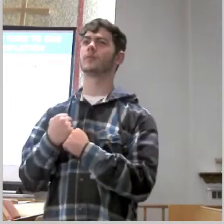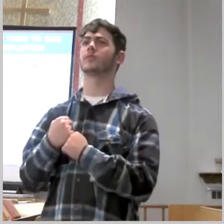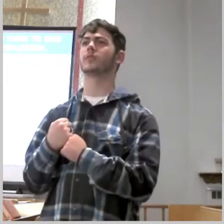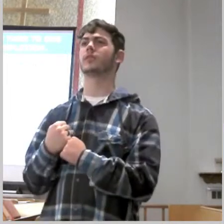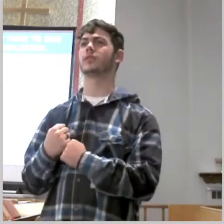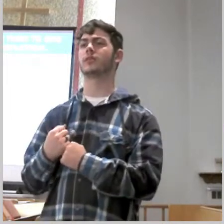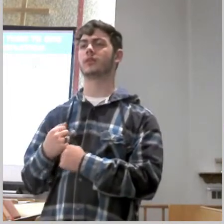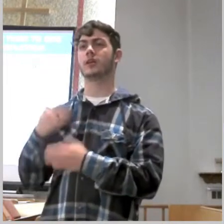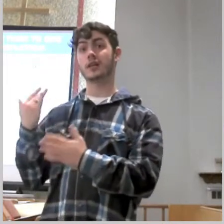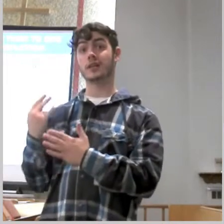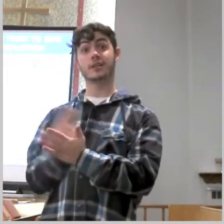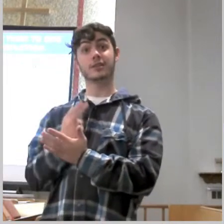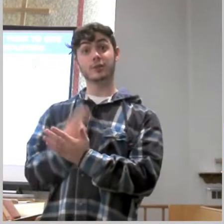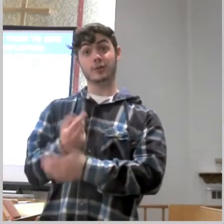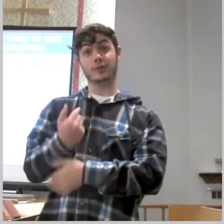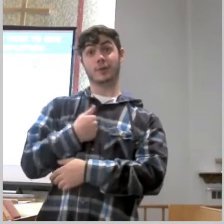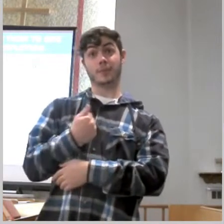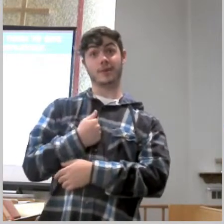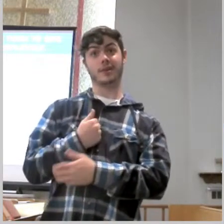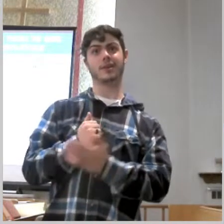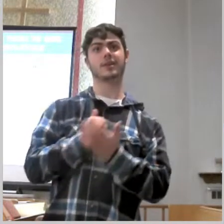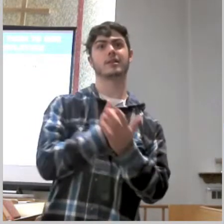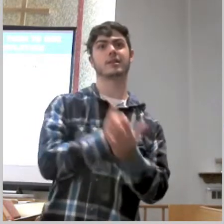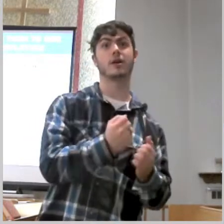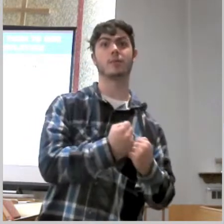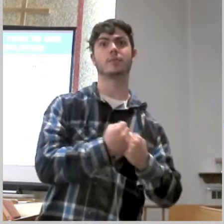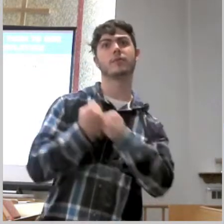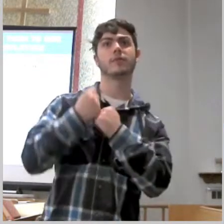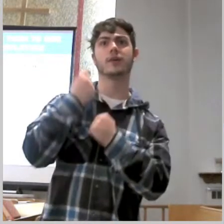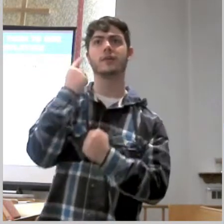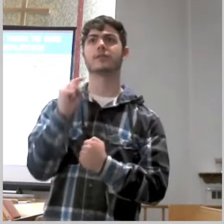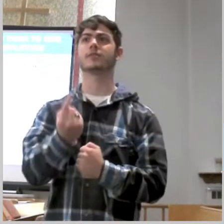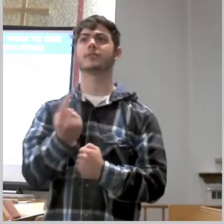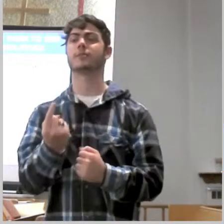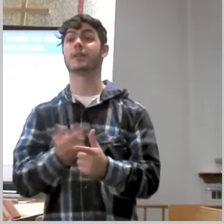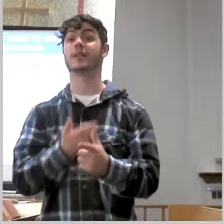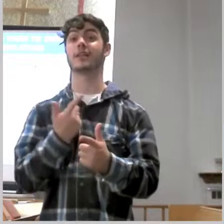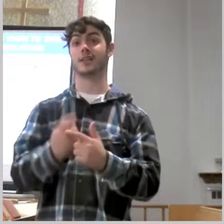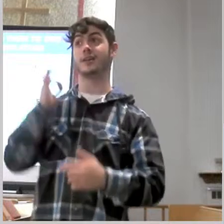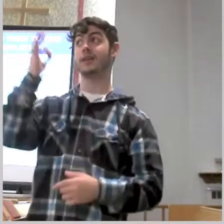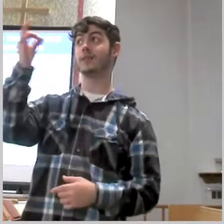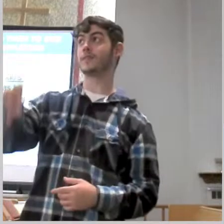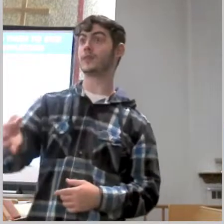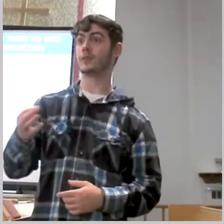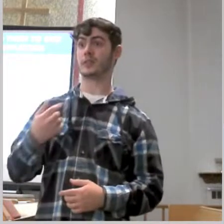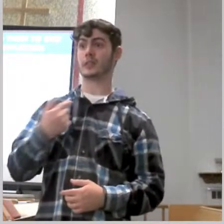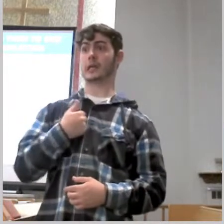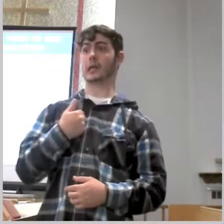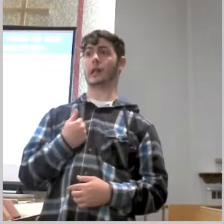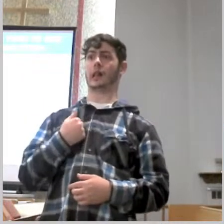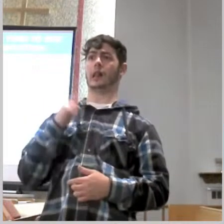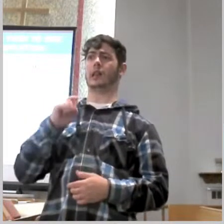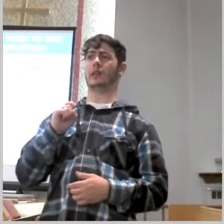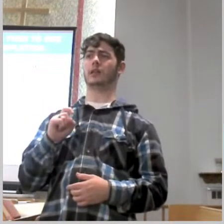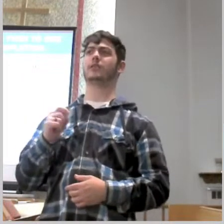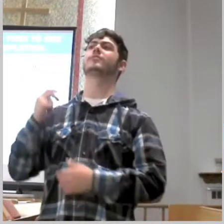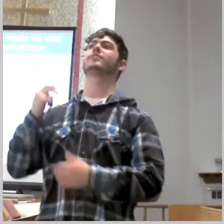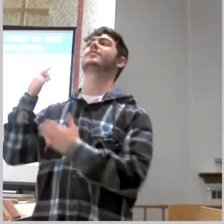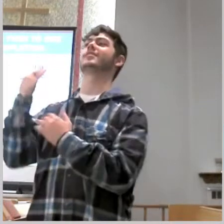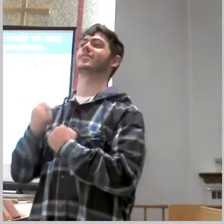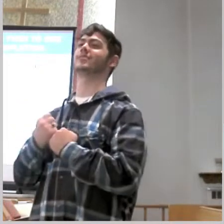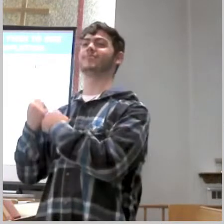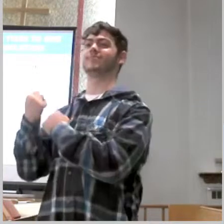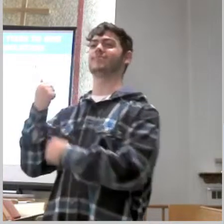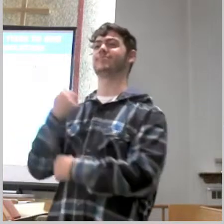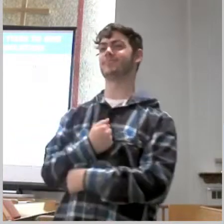me to help provide for somebody. And in the future, when I need something, he might use you to provide for me.